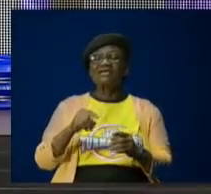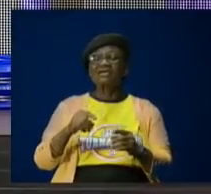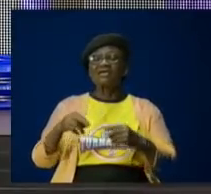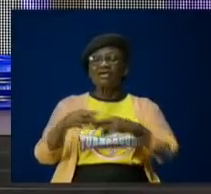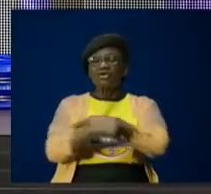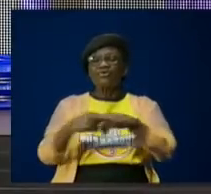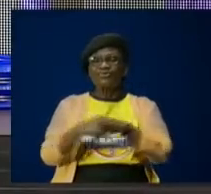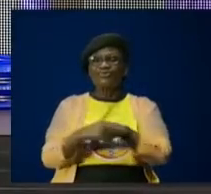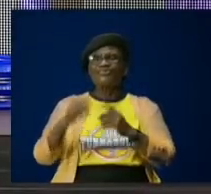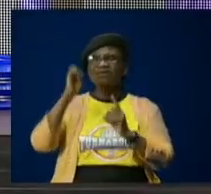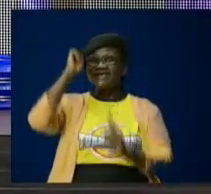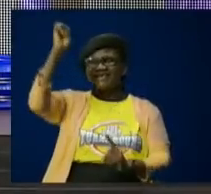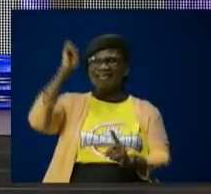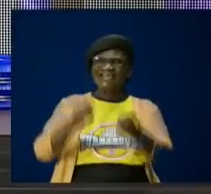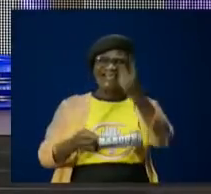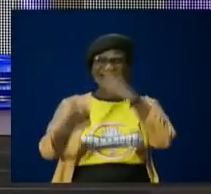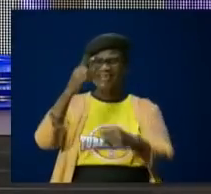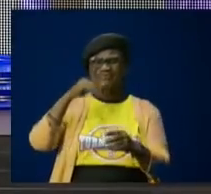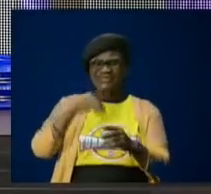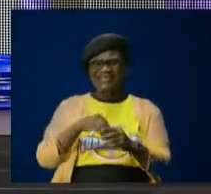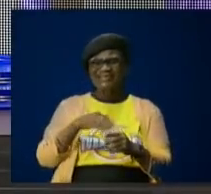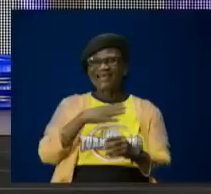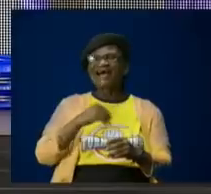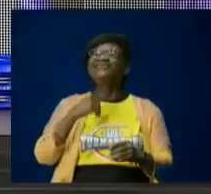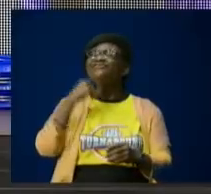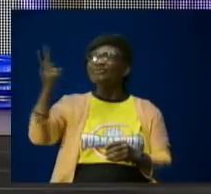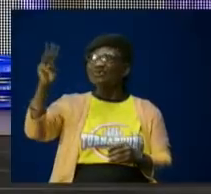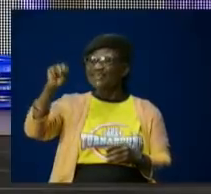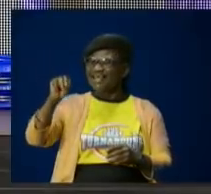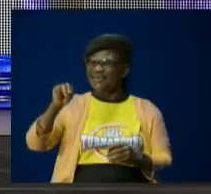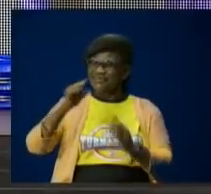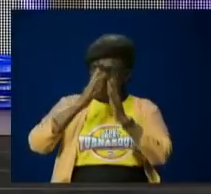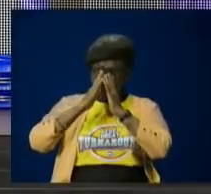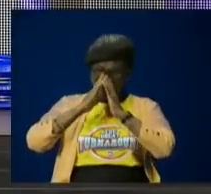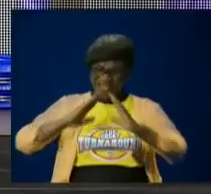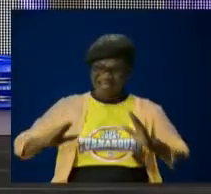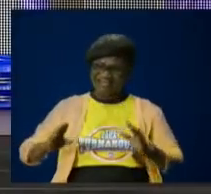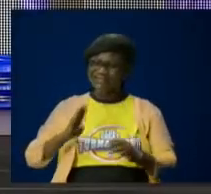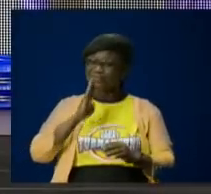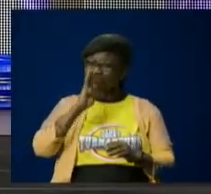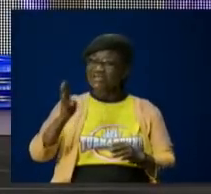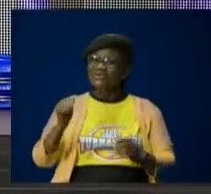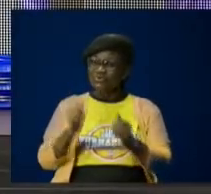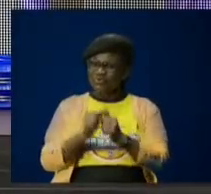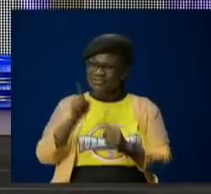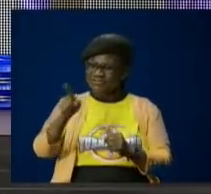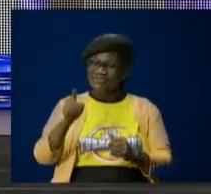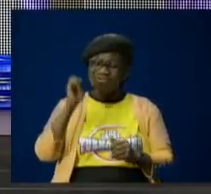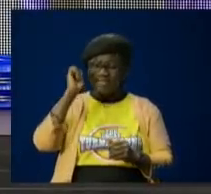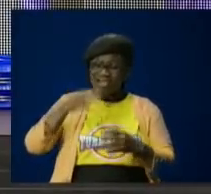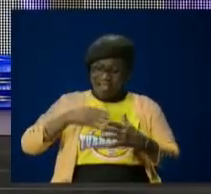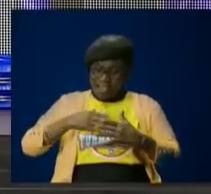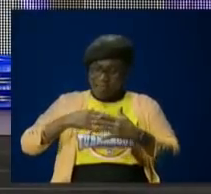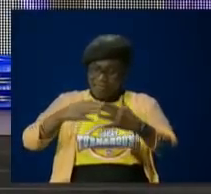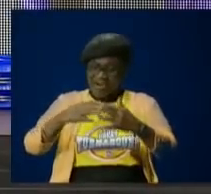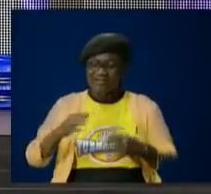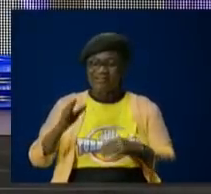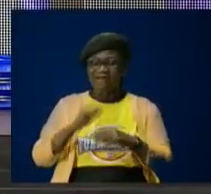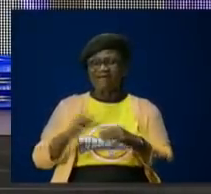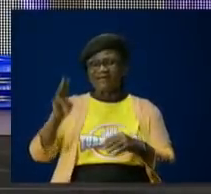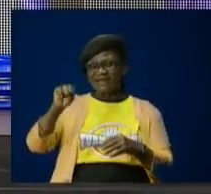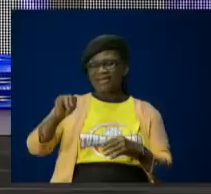And he said to them, "Peace be with you." He breathed on them and said, "Receive the Holy